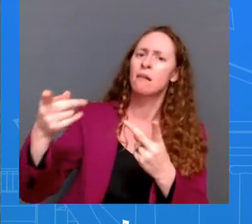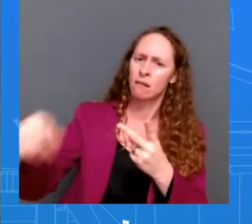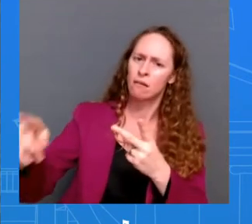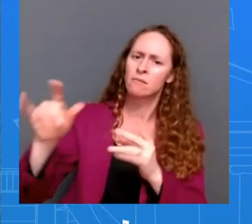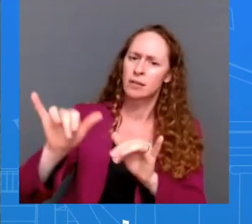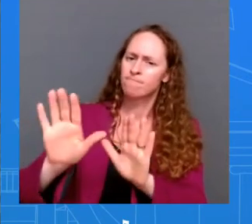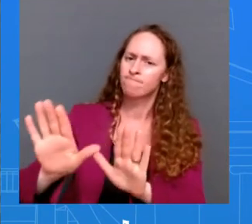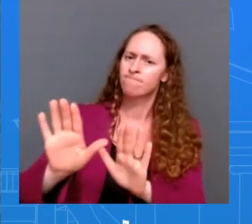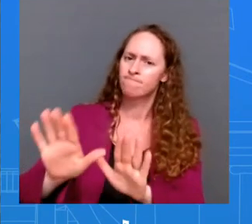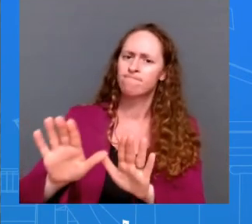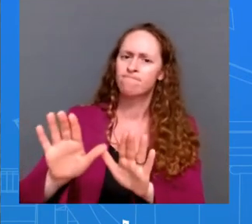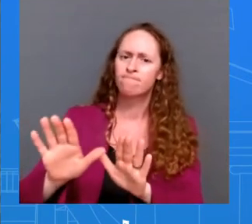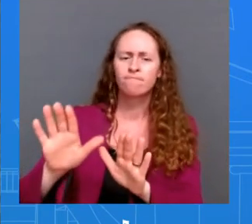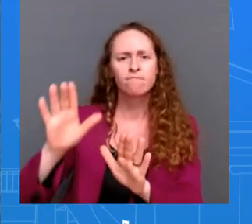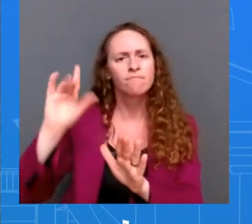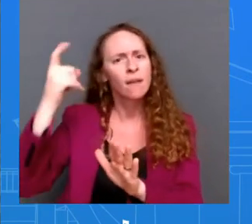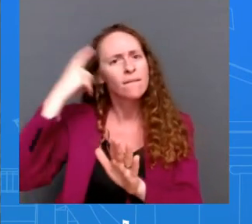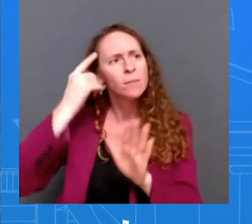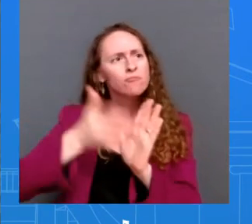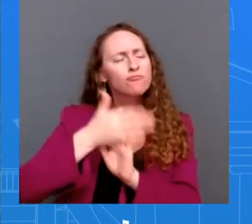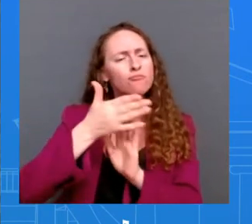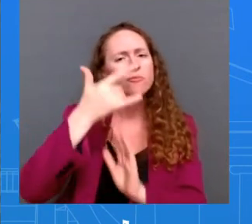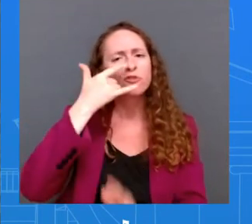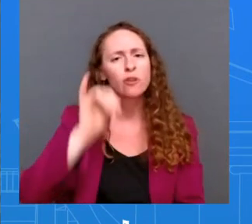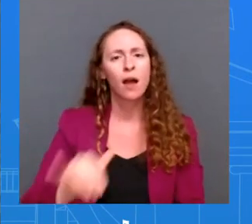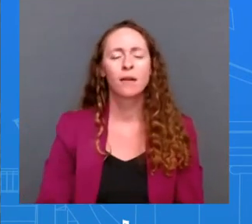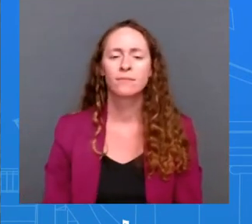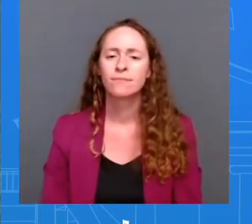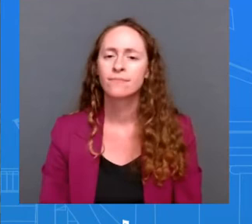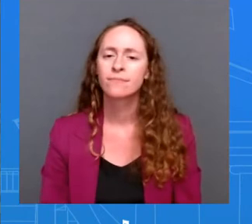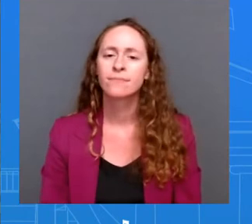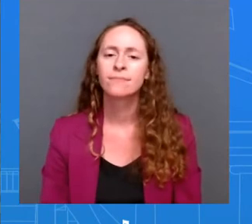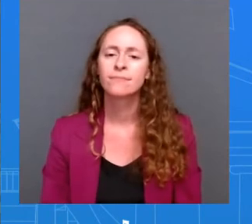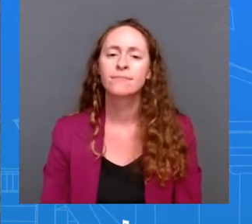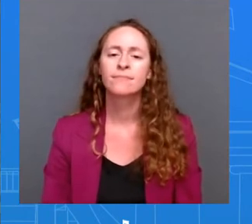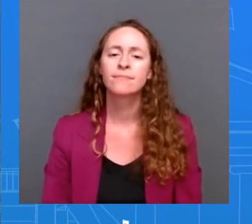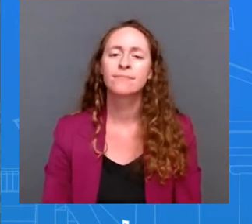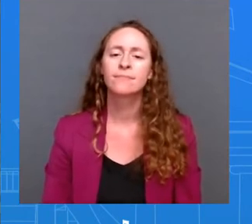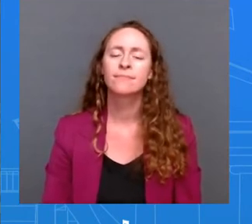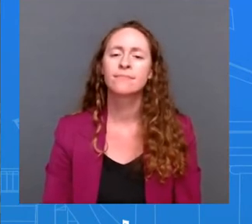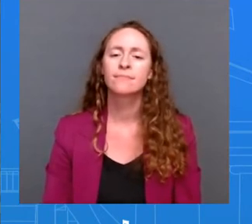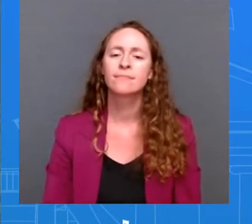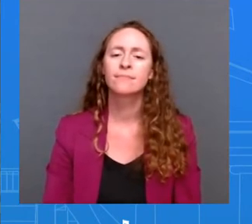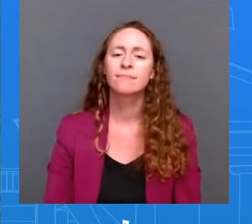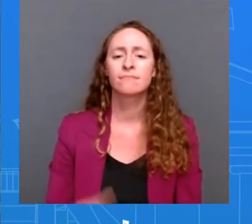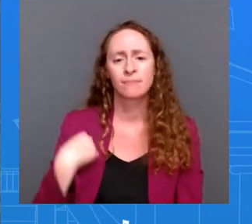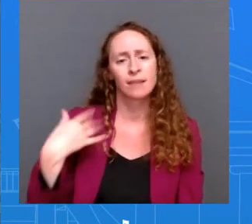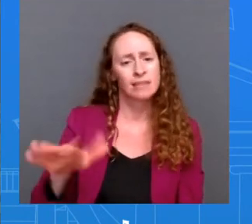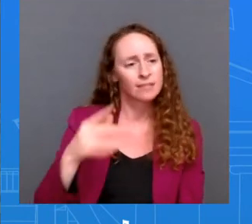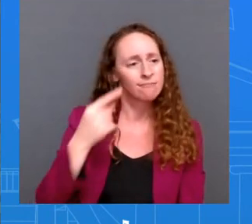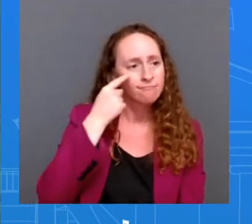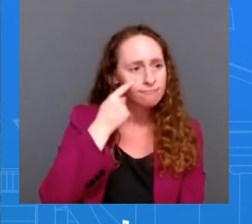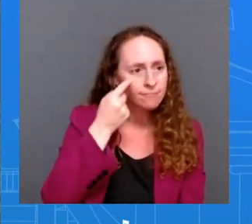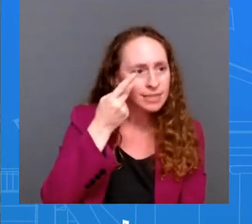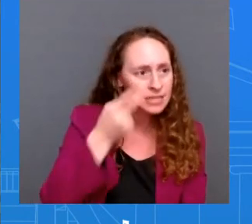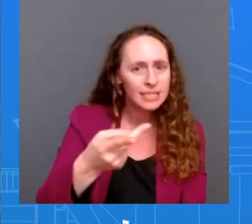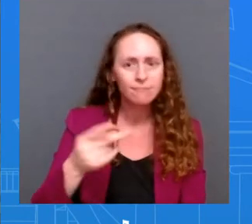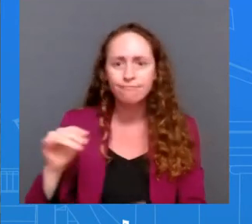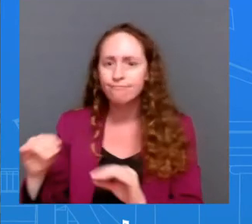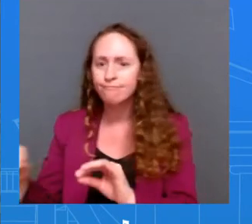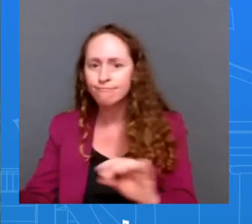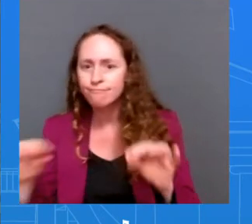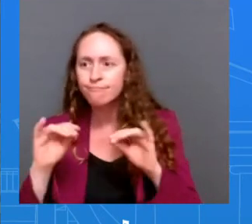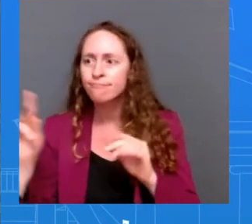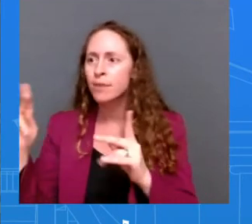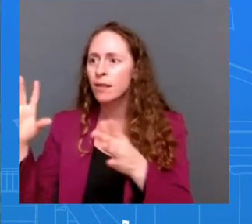seen the reports as you're laying out, and the comments from members of Congress, as you just told me, expressing concerns with his performance.